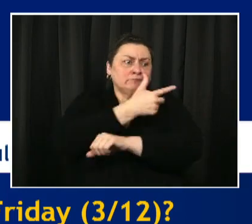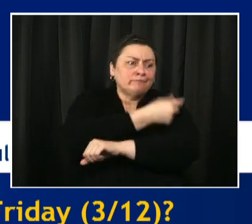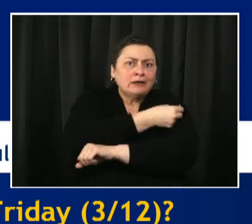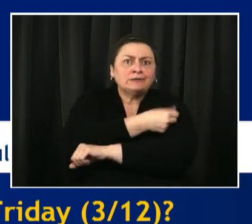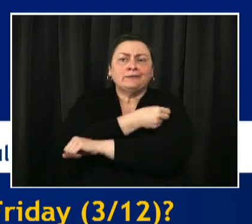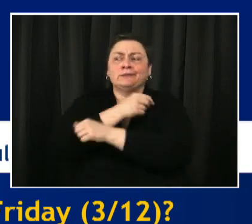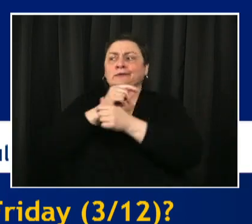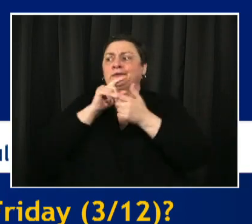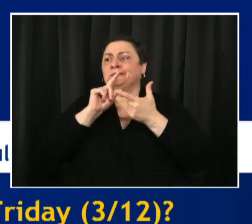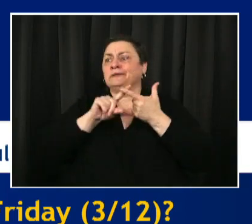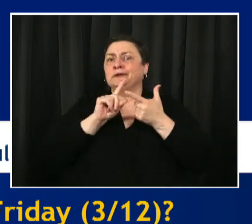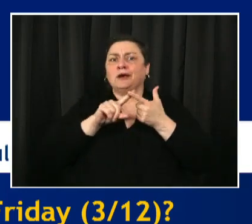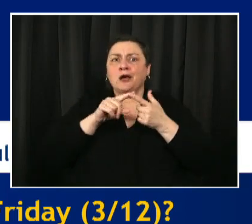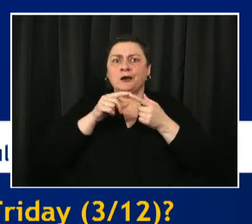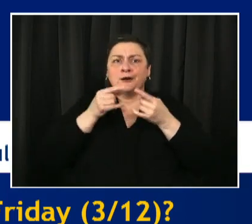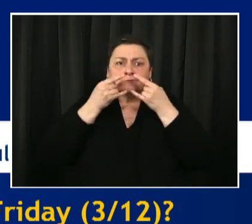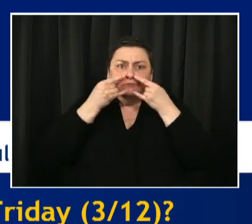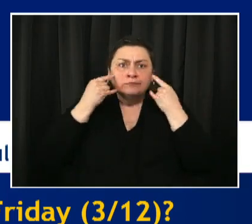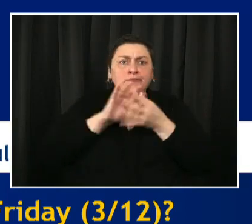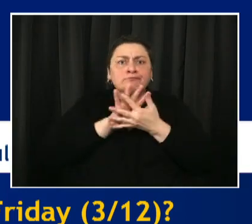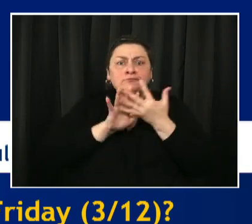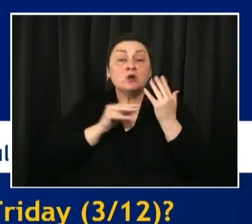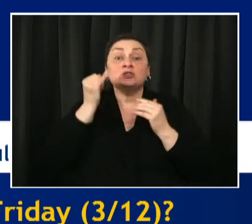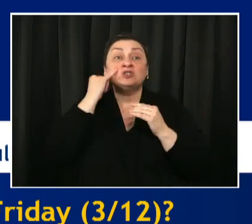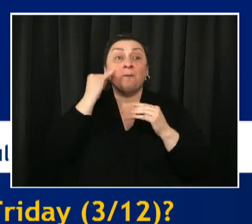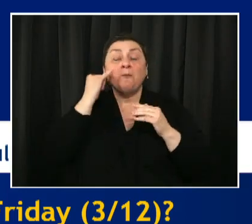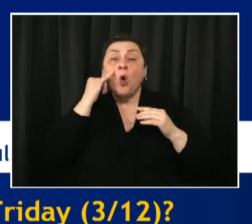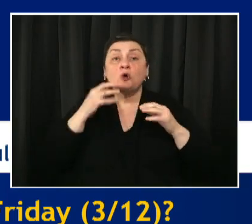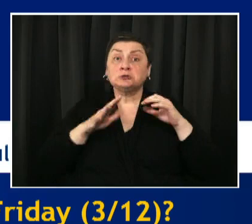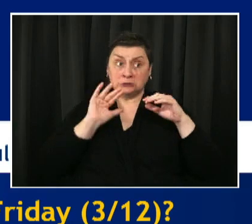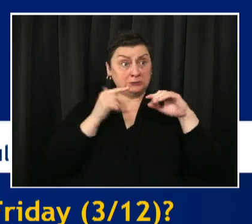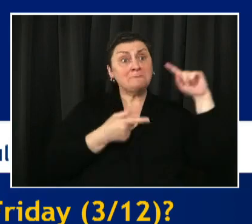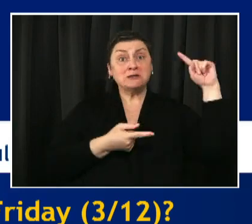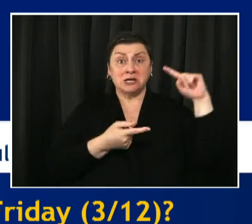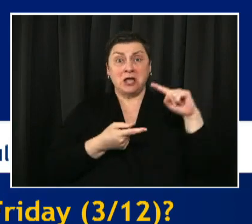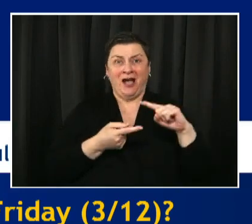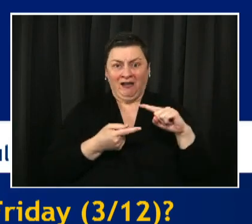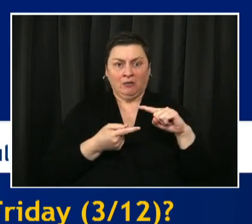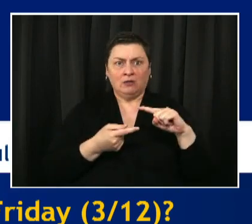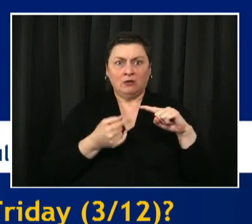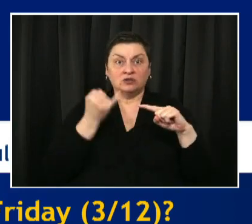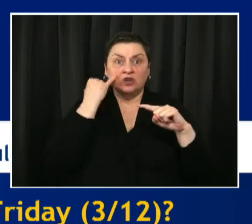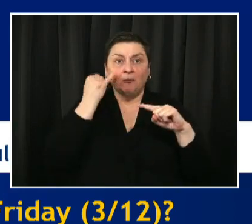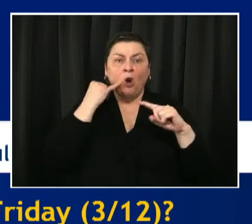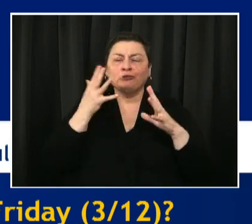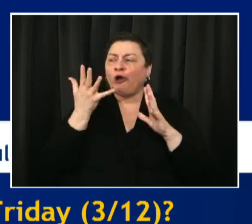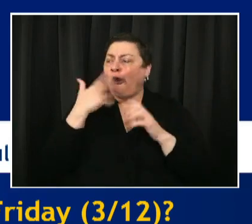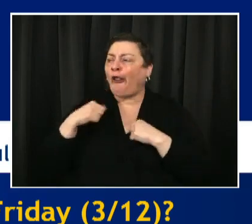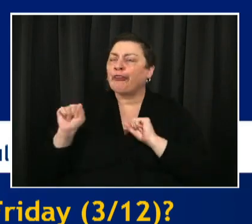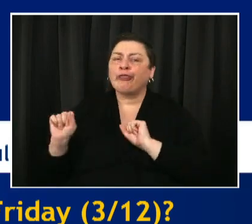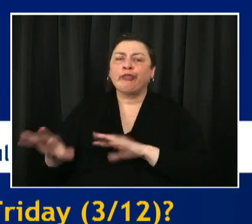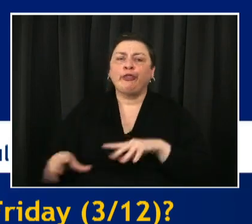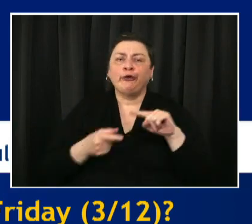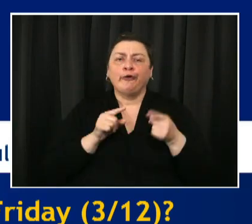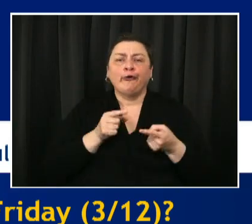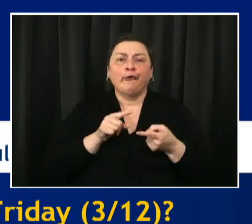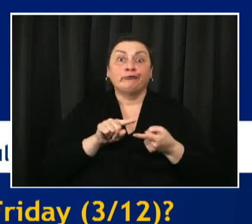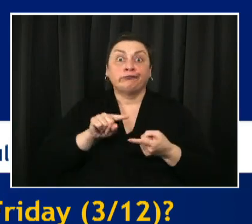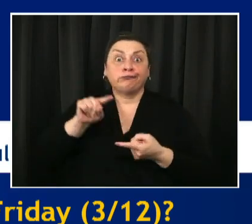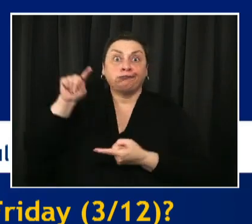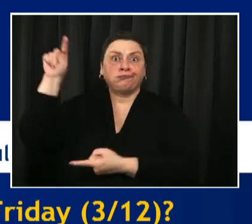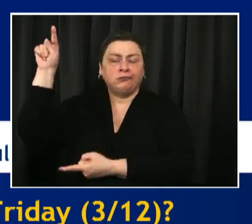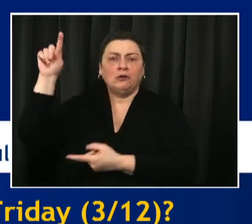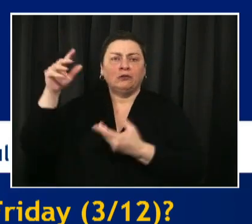I'll explain, were to lapse. So in terms of integrating everything that we're doing, both